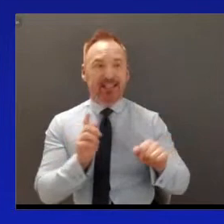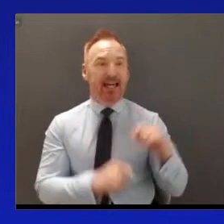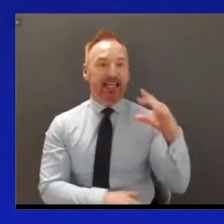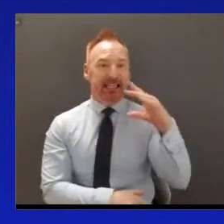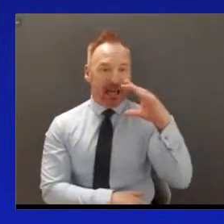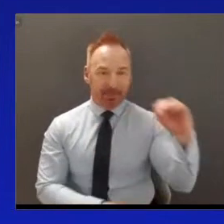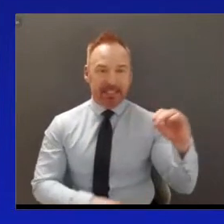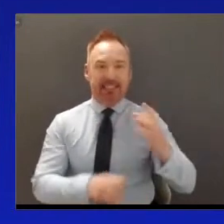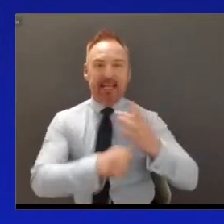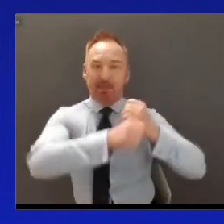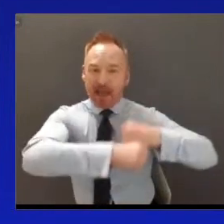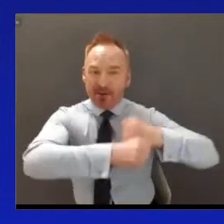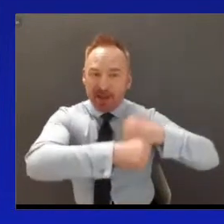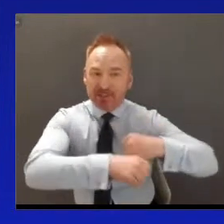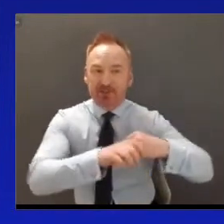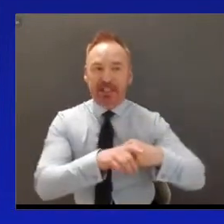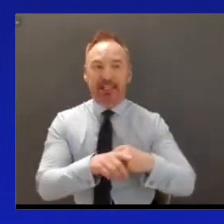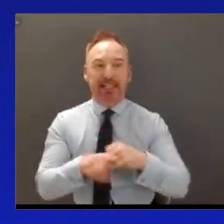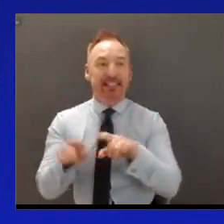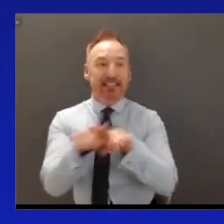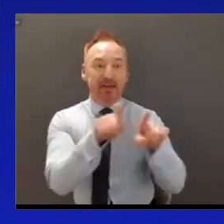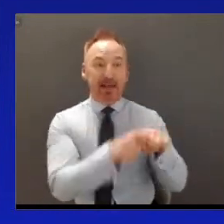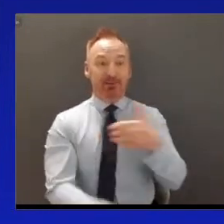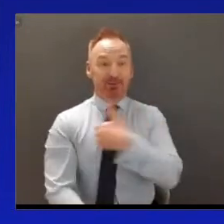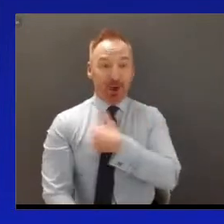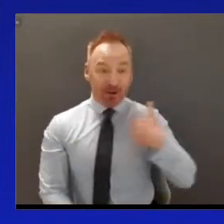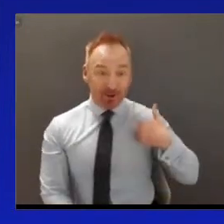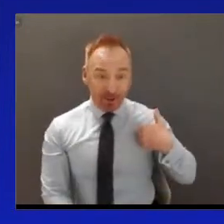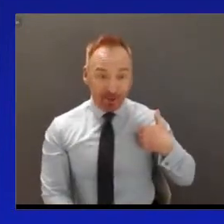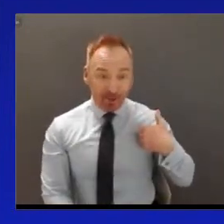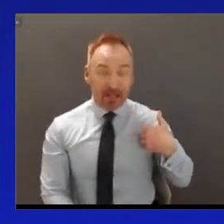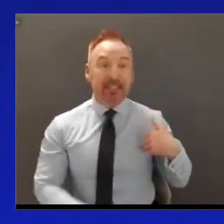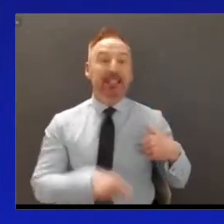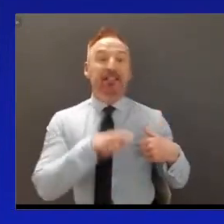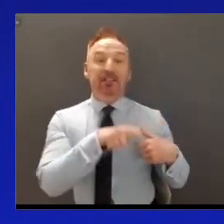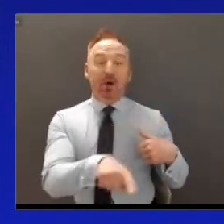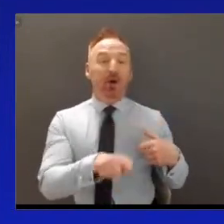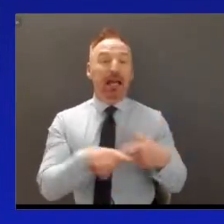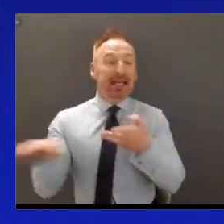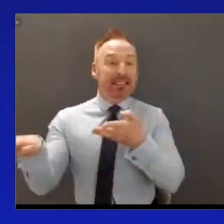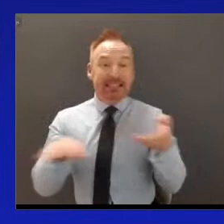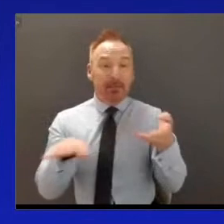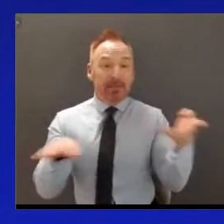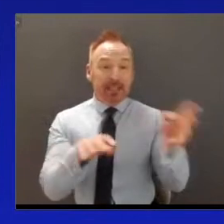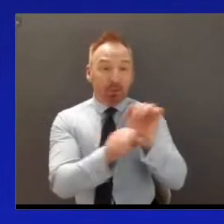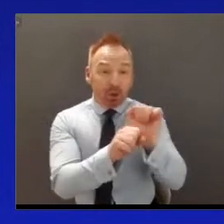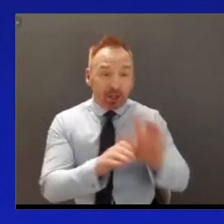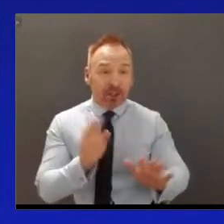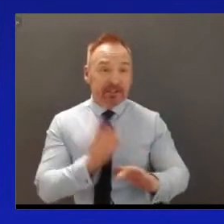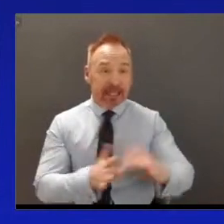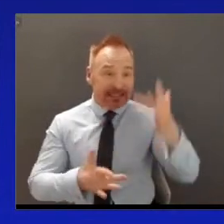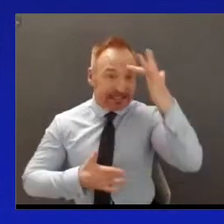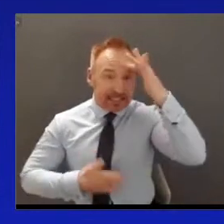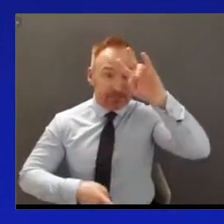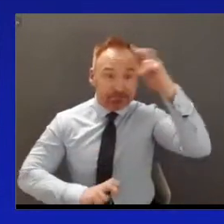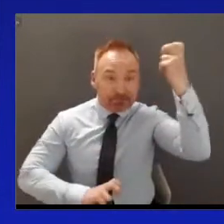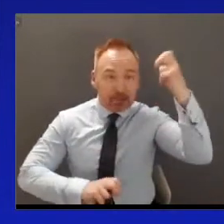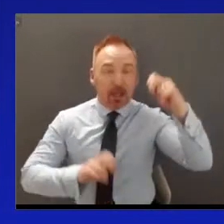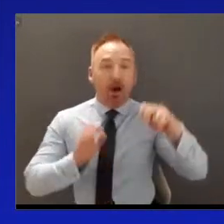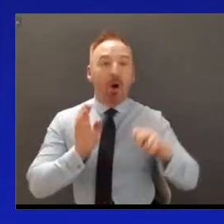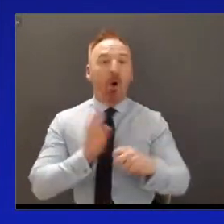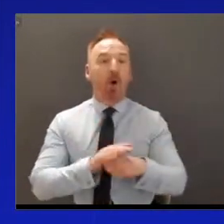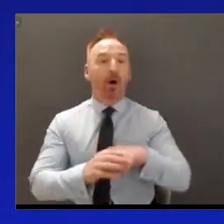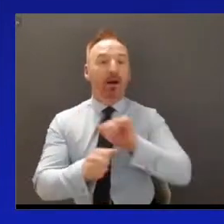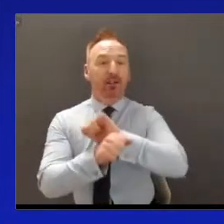and Toronto have. So we don't have the workers who are getting sick because there's no paid sick days for them, sending them